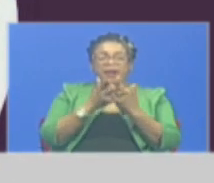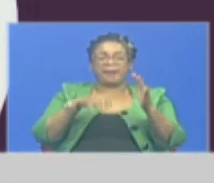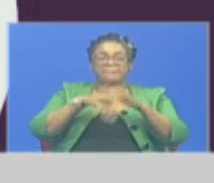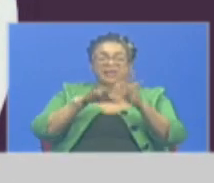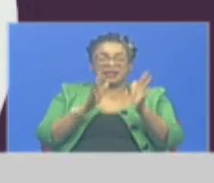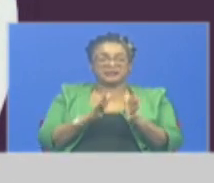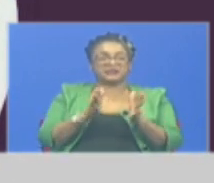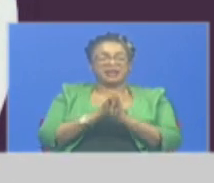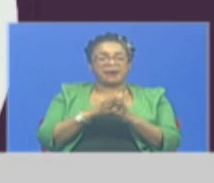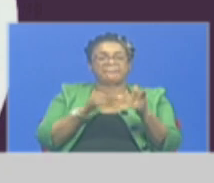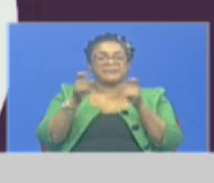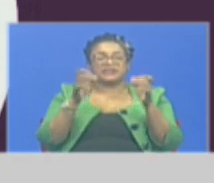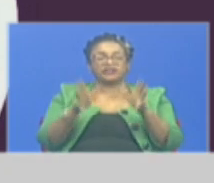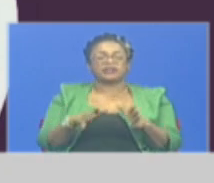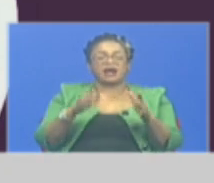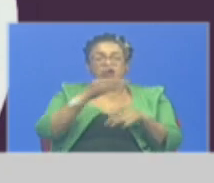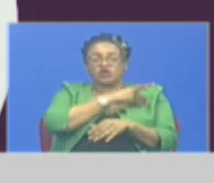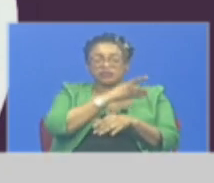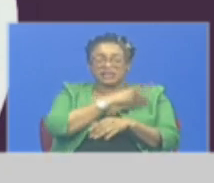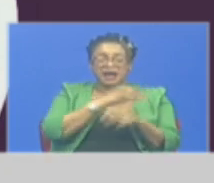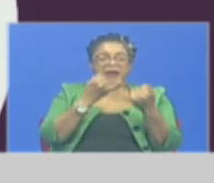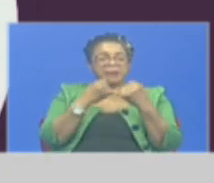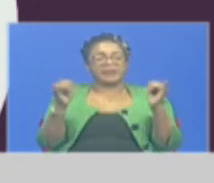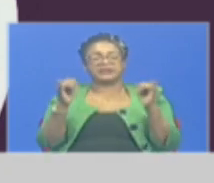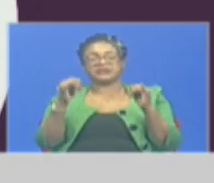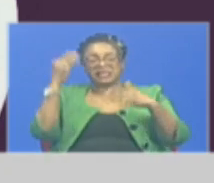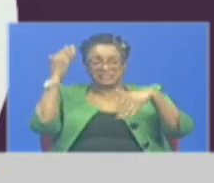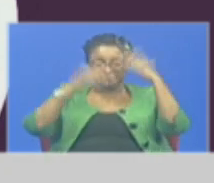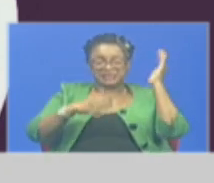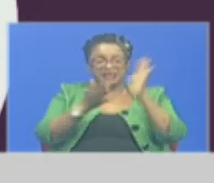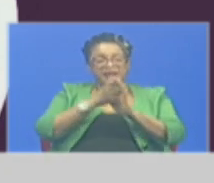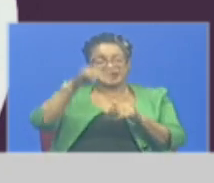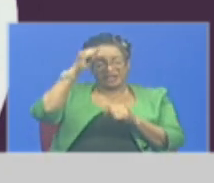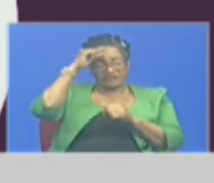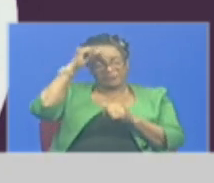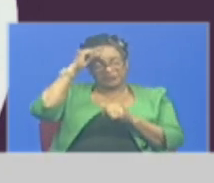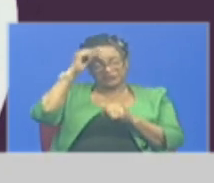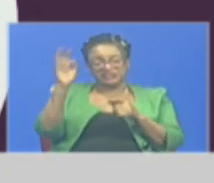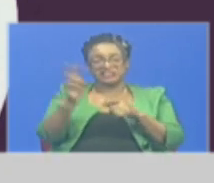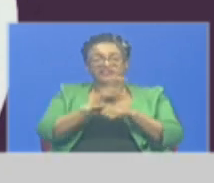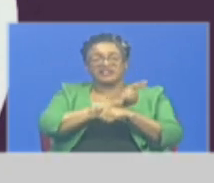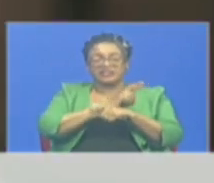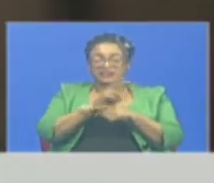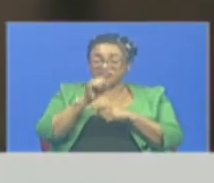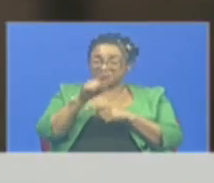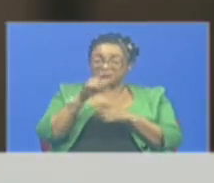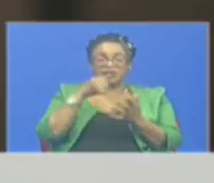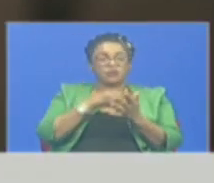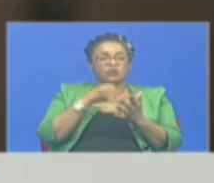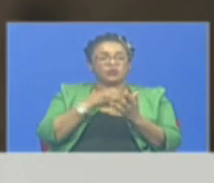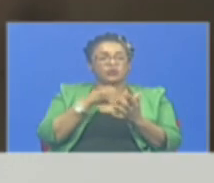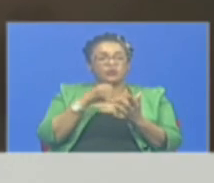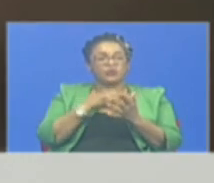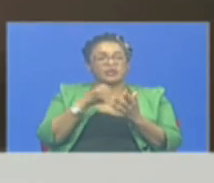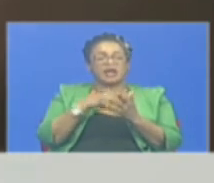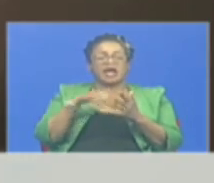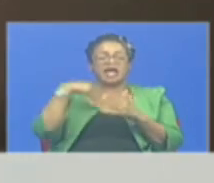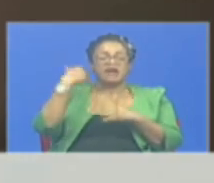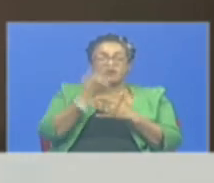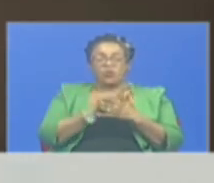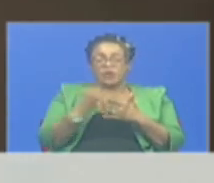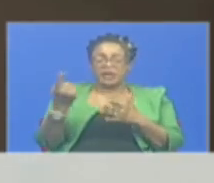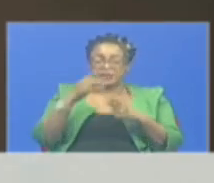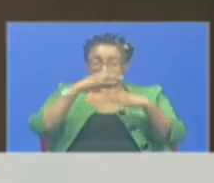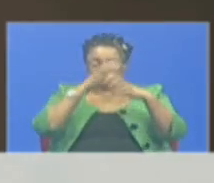doctors, independent experts and government. Ongoing surveillance measures include twice weekly testing and a daily